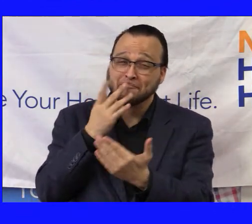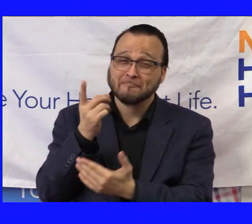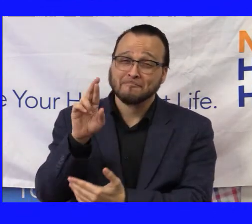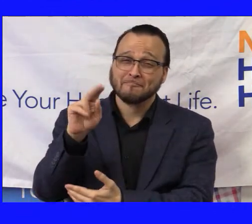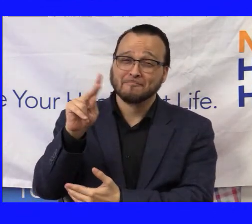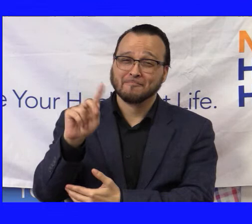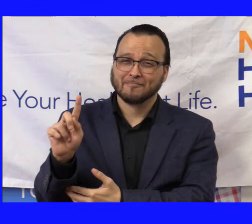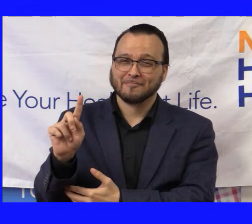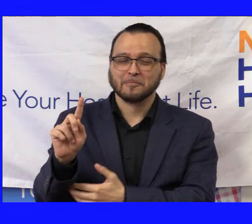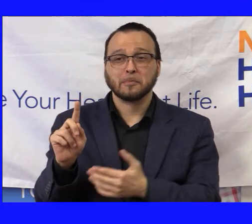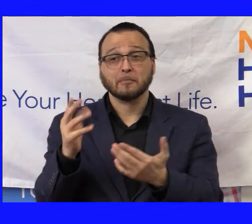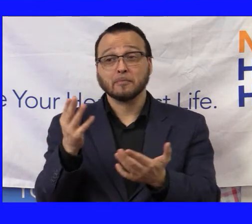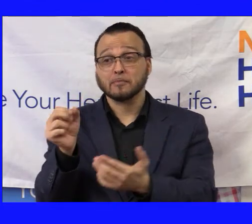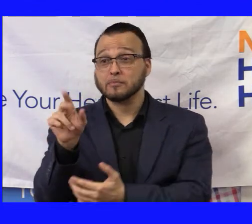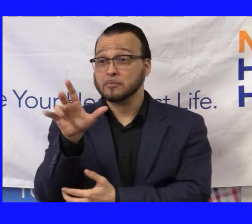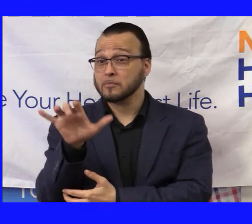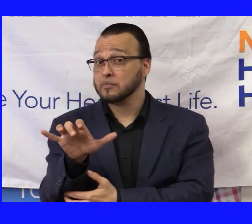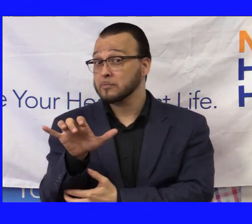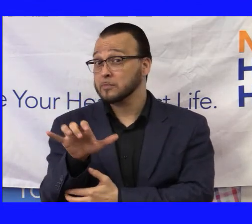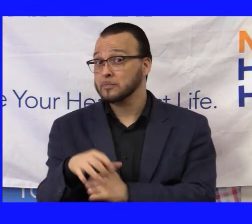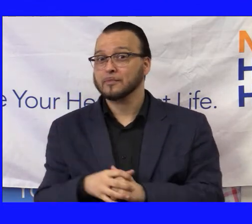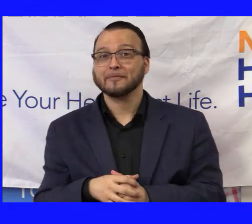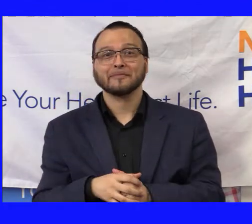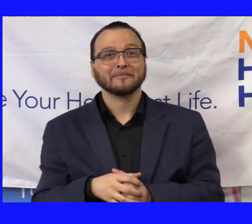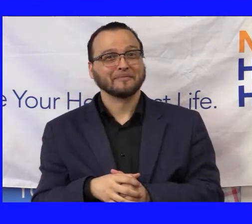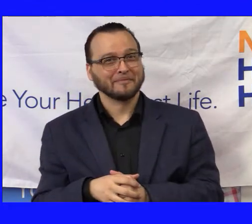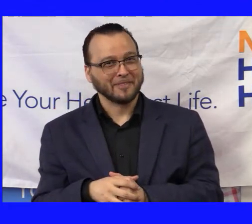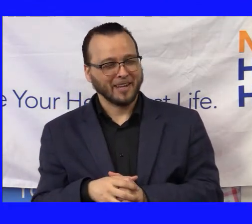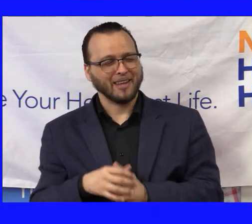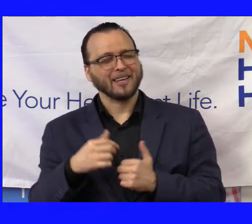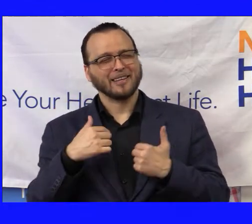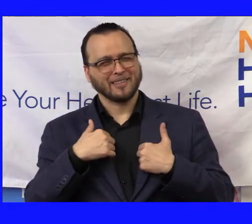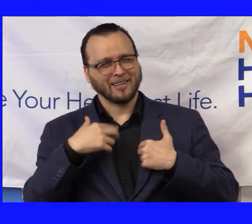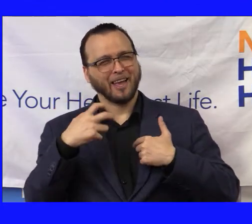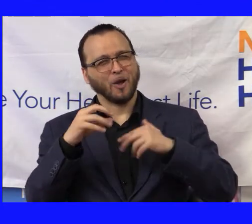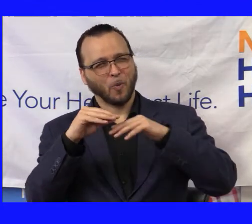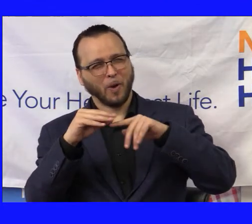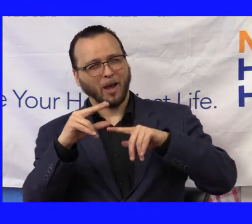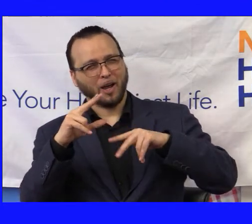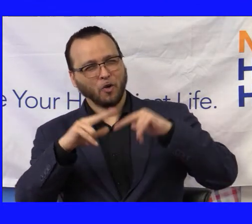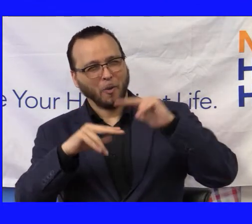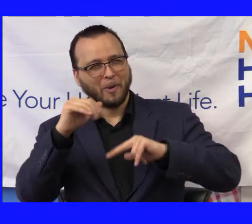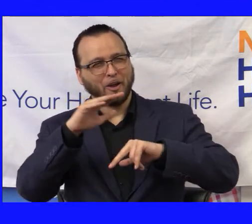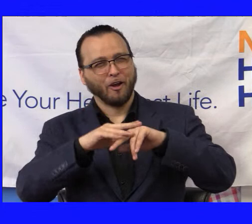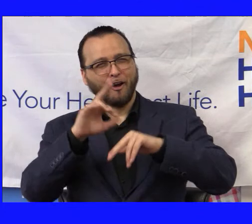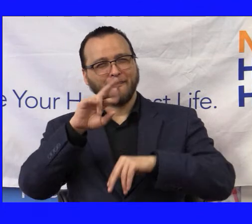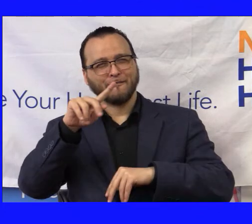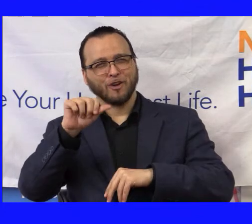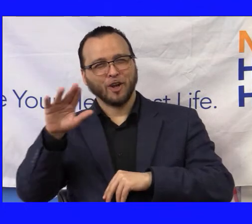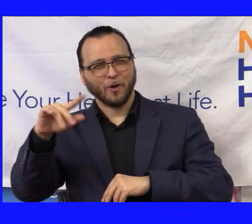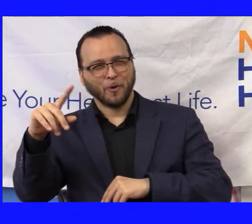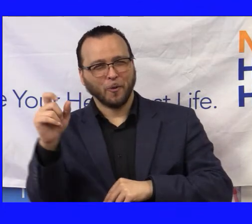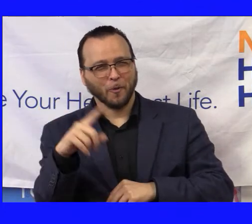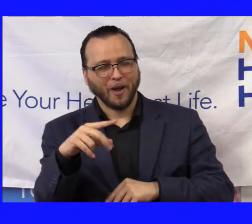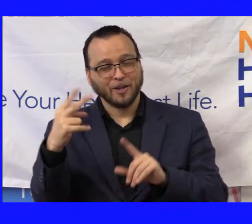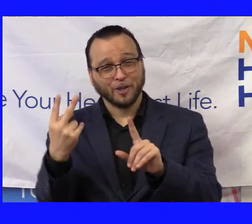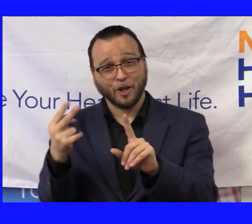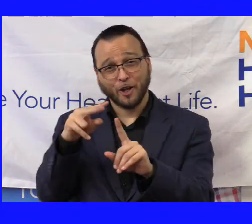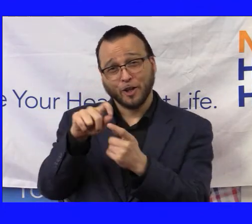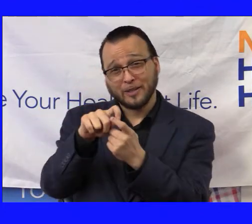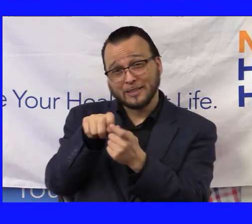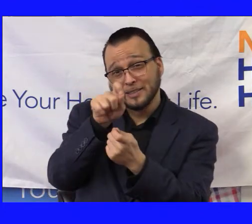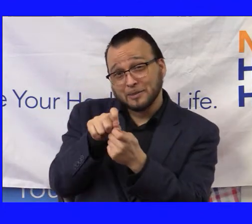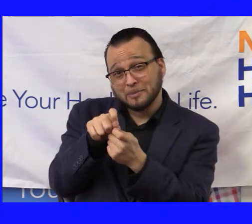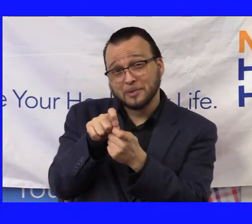Sally? Yes, I want to really build on Frida's question I'm looking specifically at the